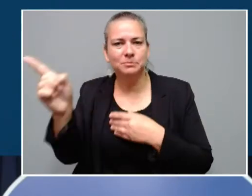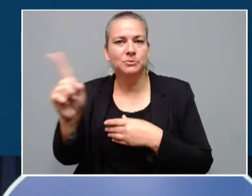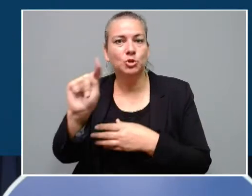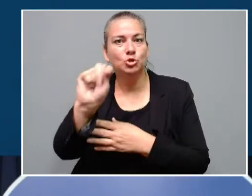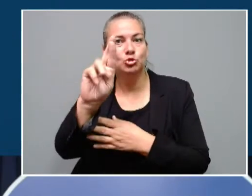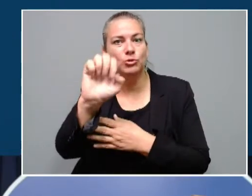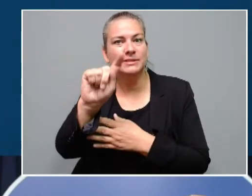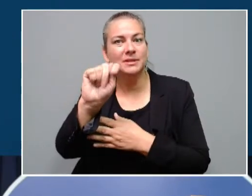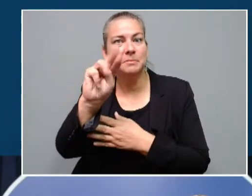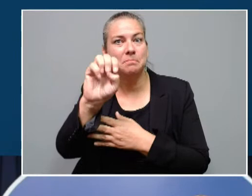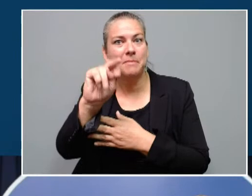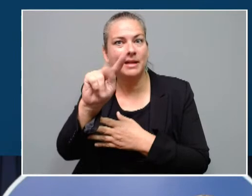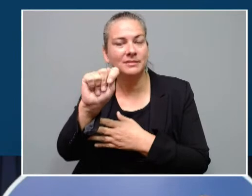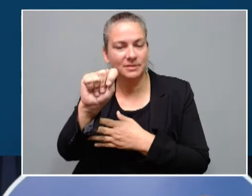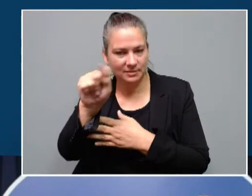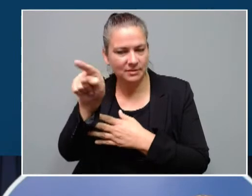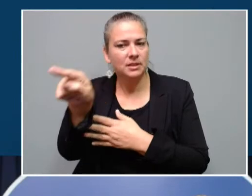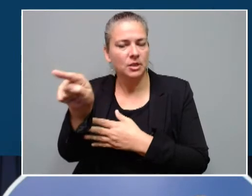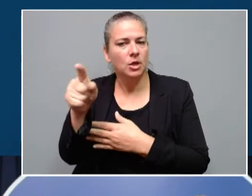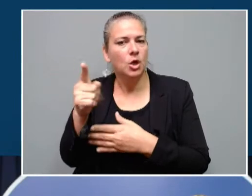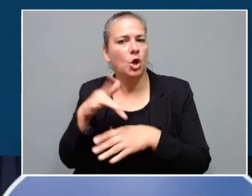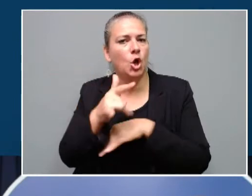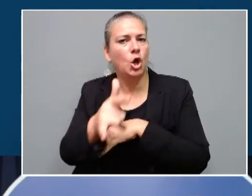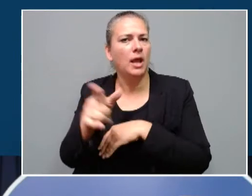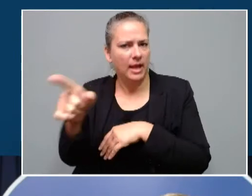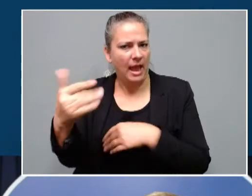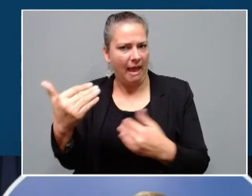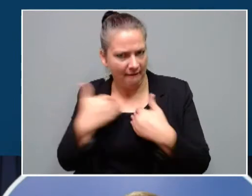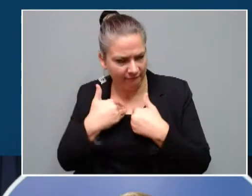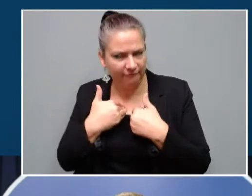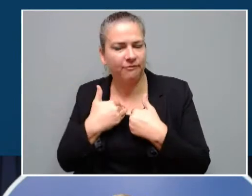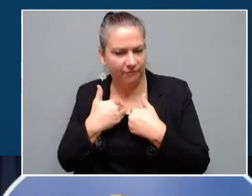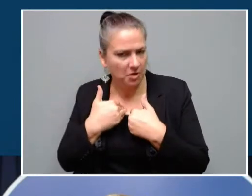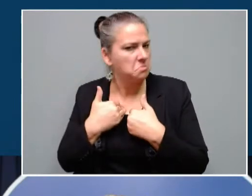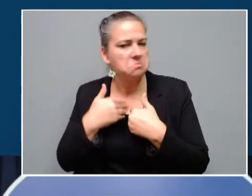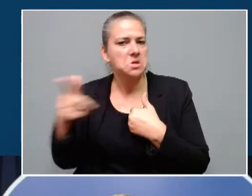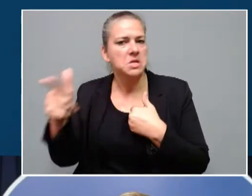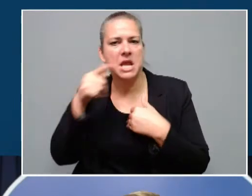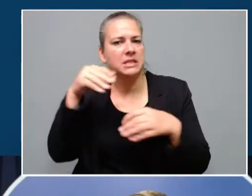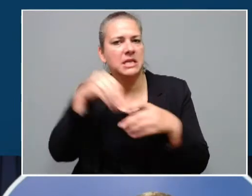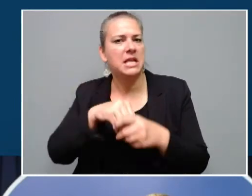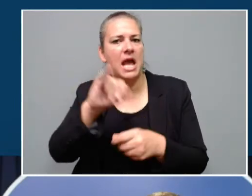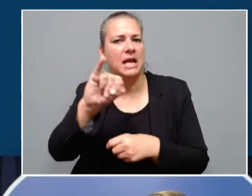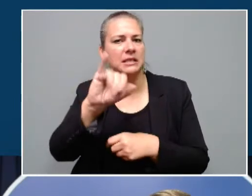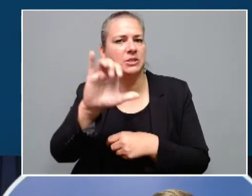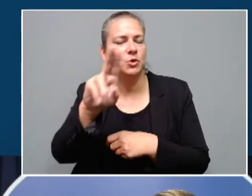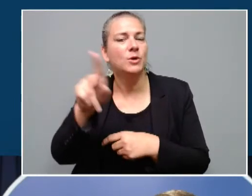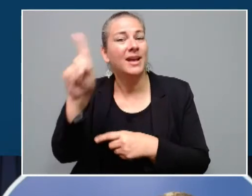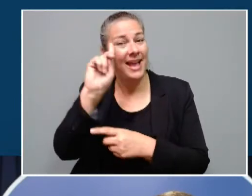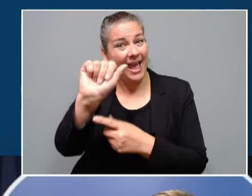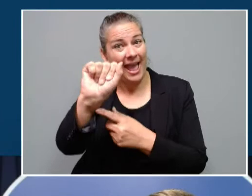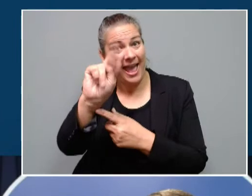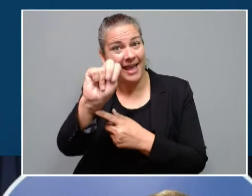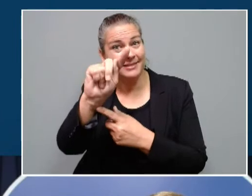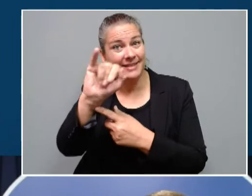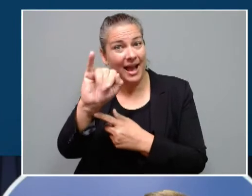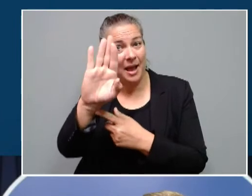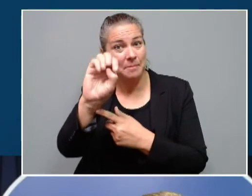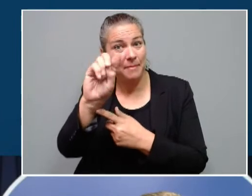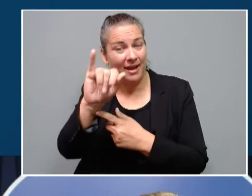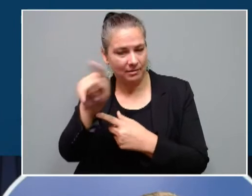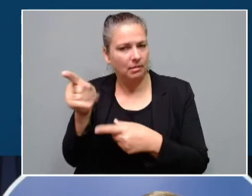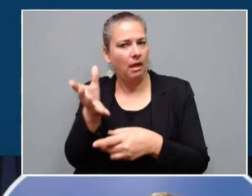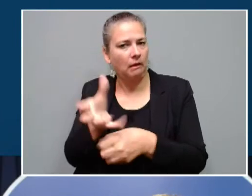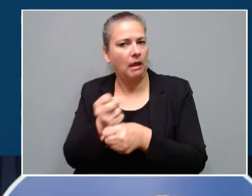of the ICU. Now, in another positive sign, the antibody treatment requests are going down as well, meaning there are fewer very